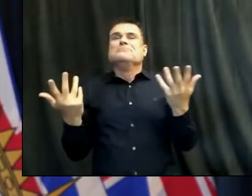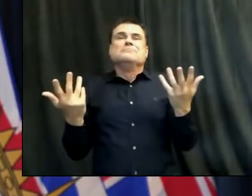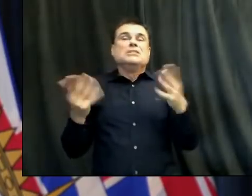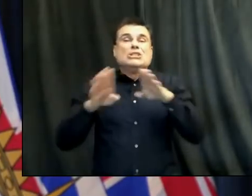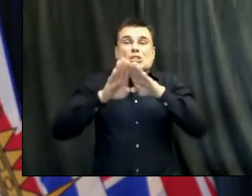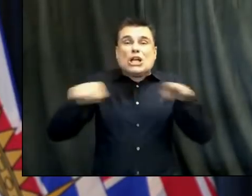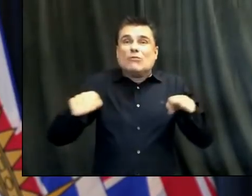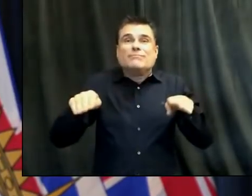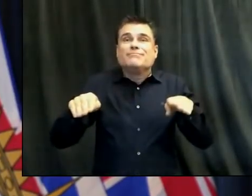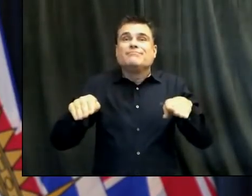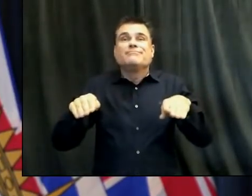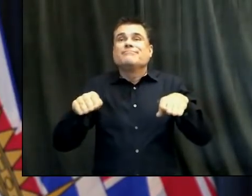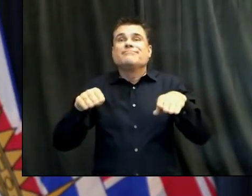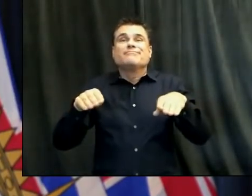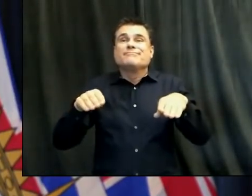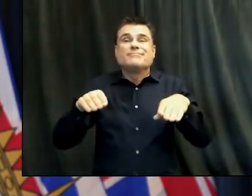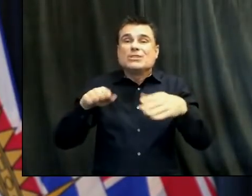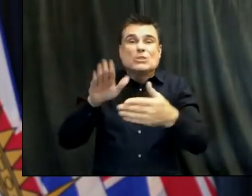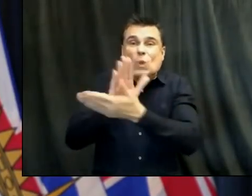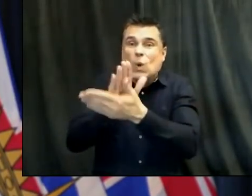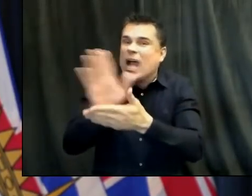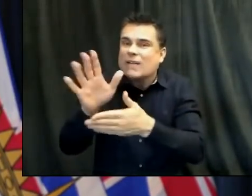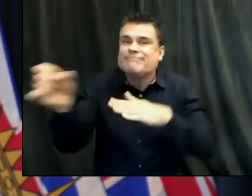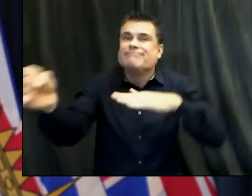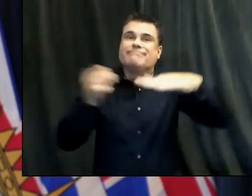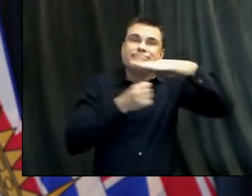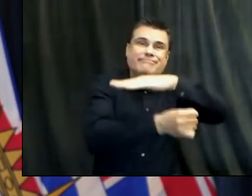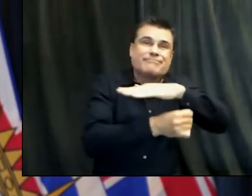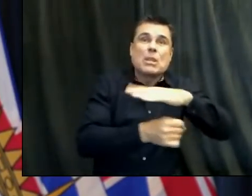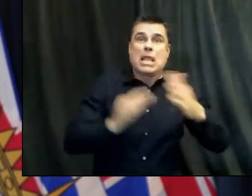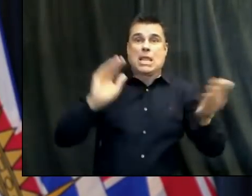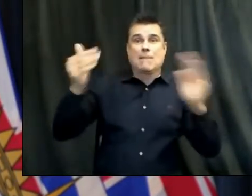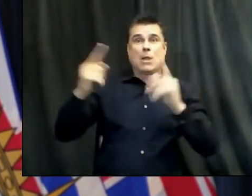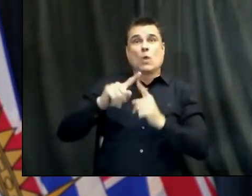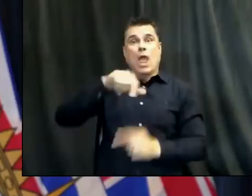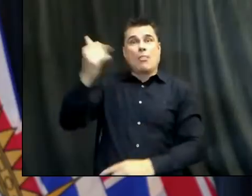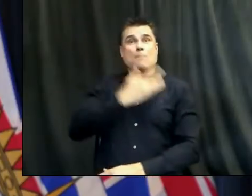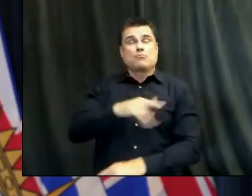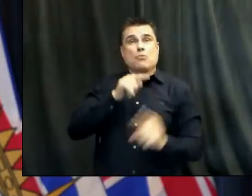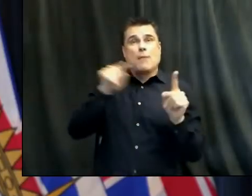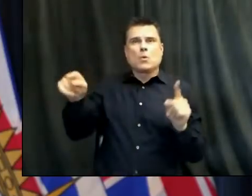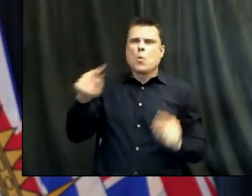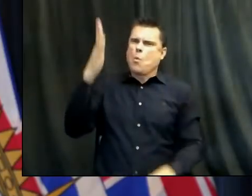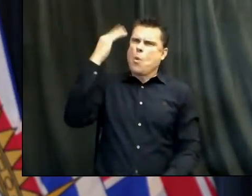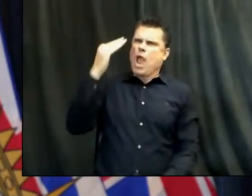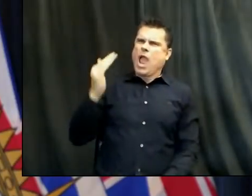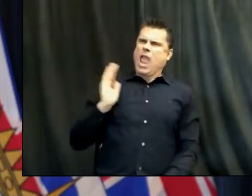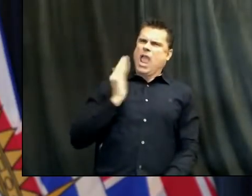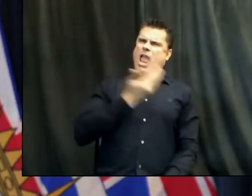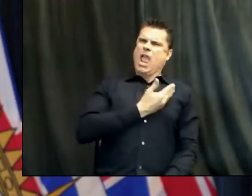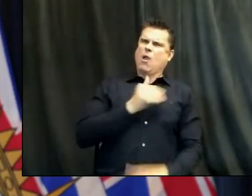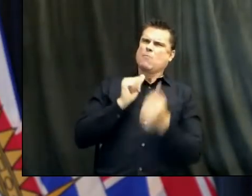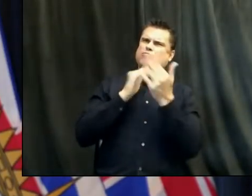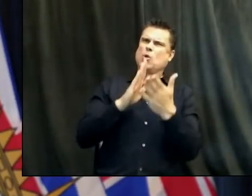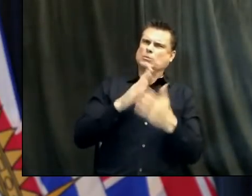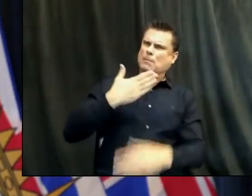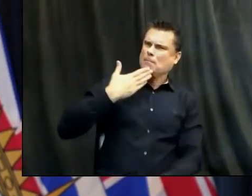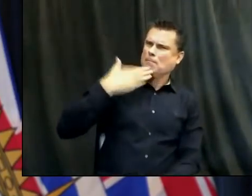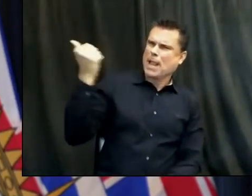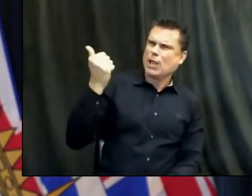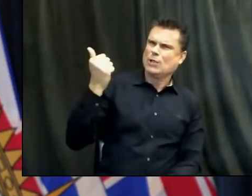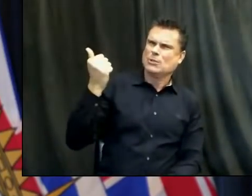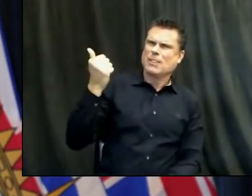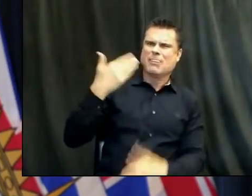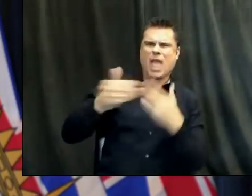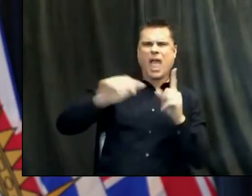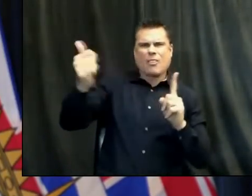makes you believe that we are doing it better or differently than other provinces on both those issues in terms of